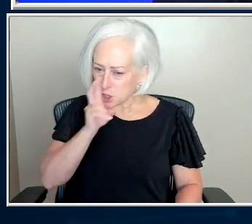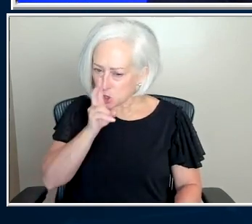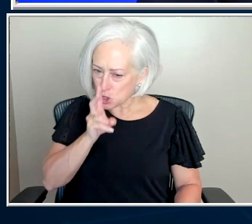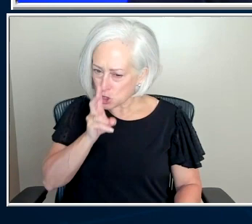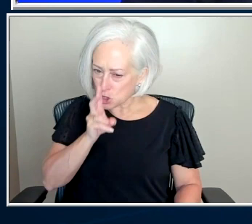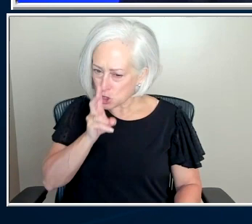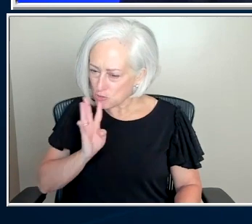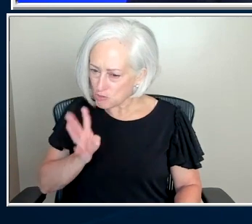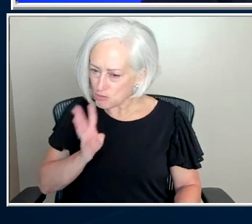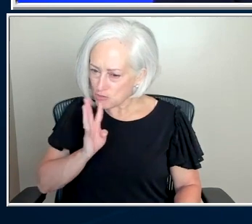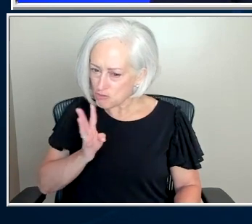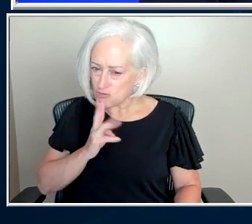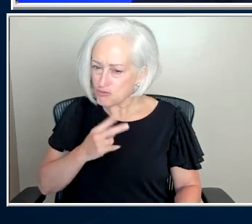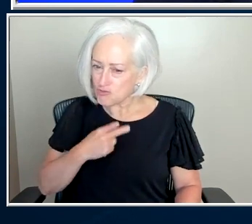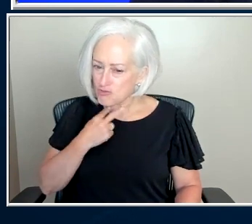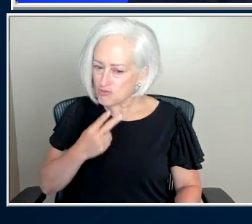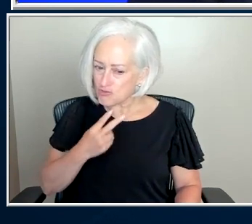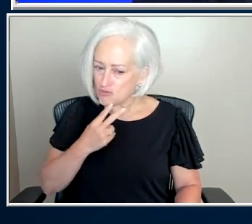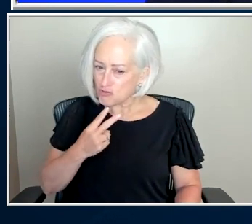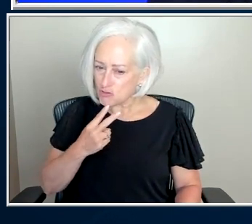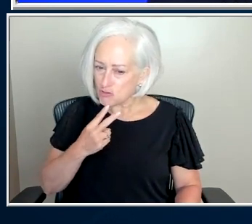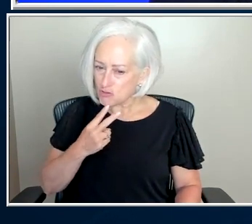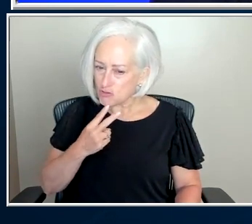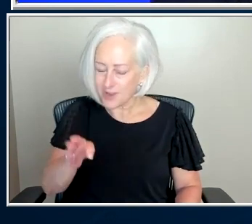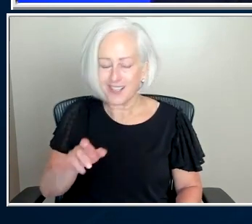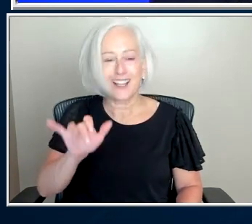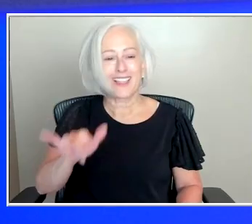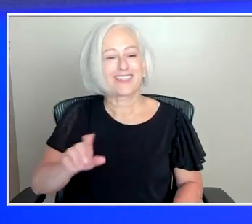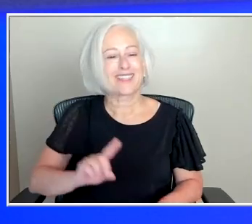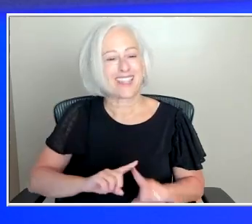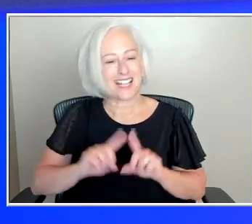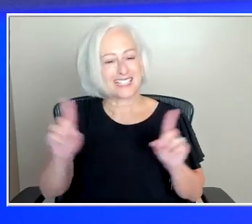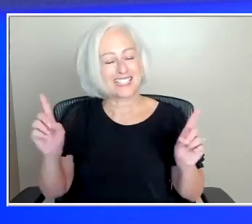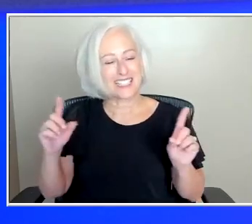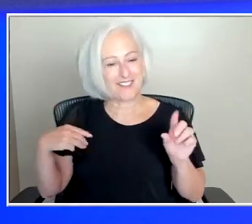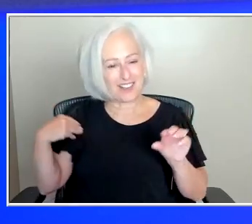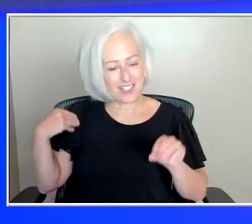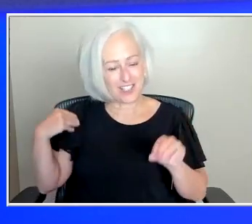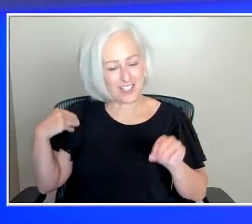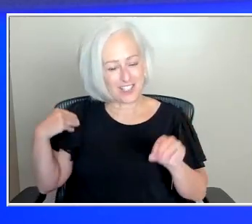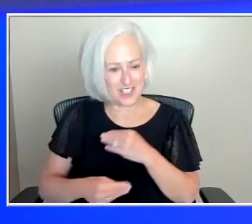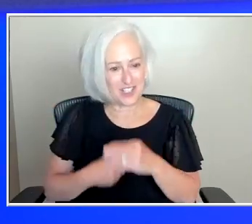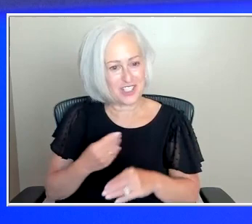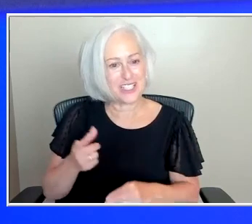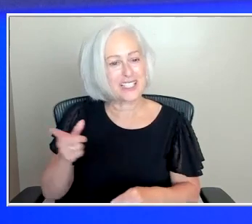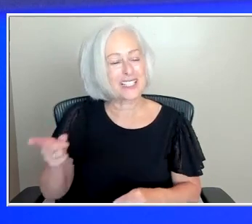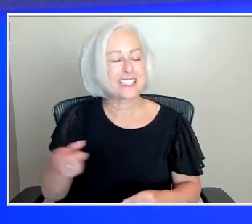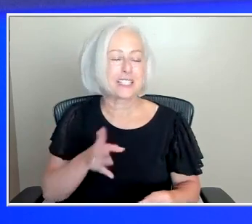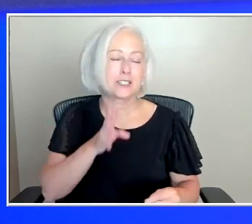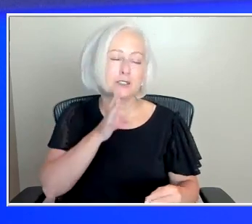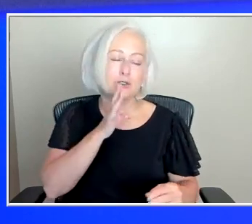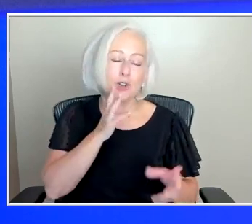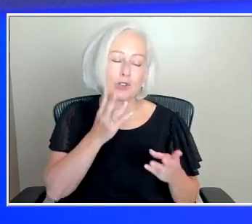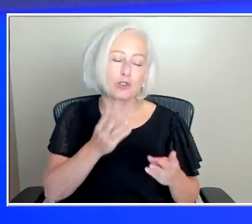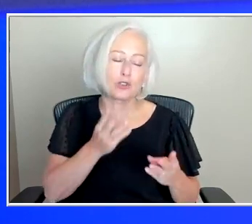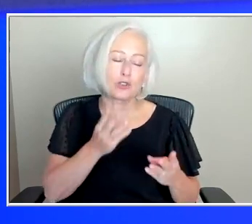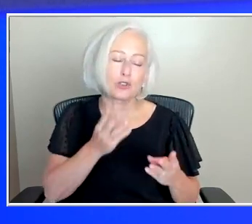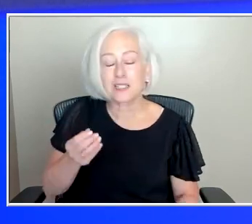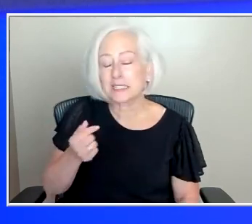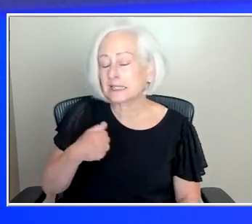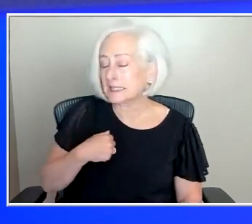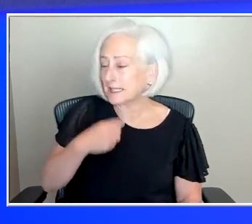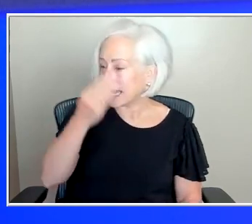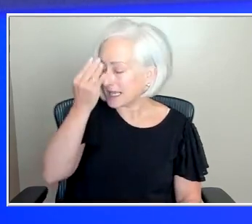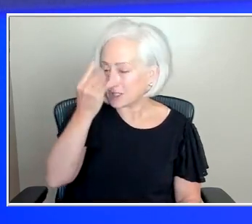the difference, I think, in the generation. And I keep telling him there was no book for me to